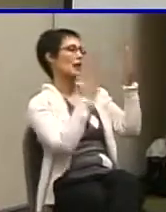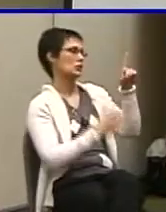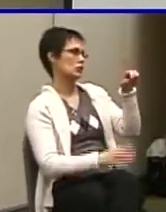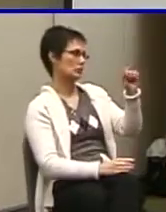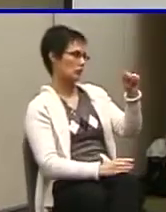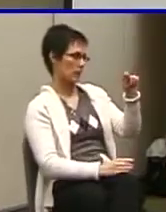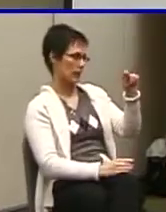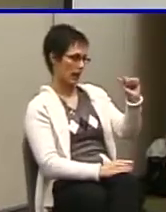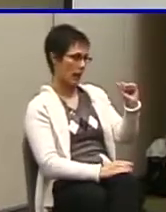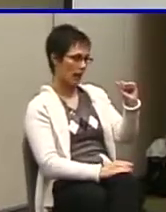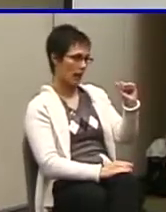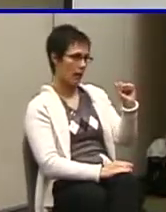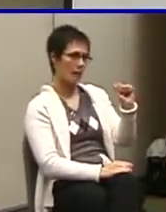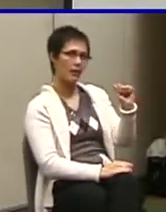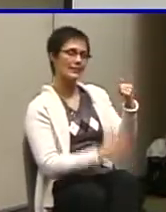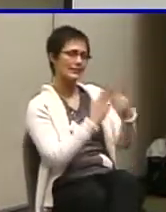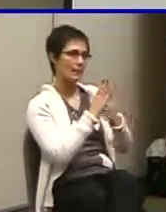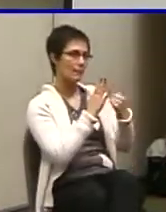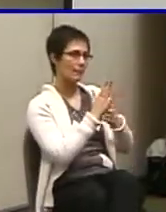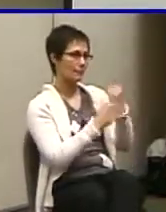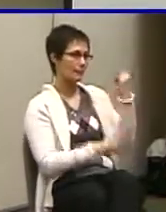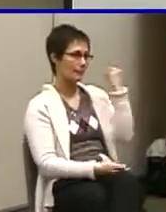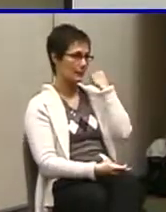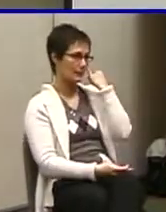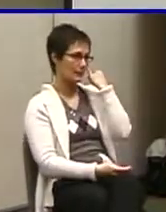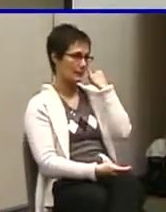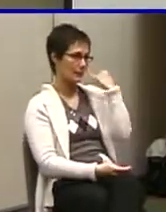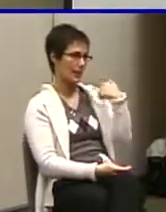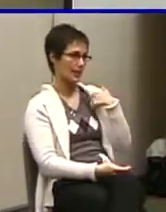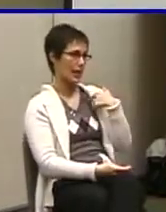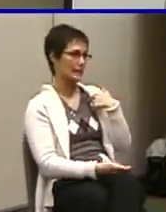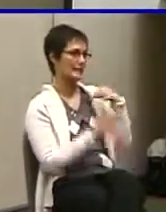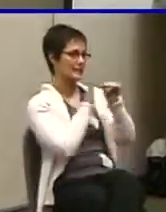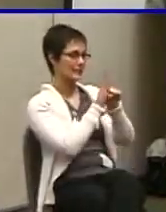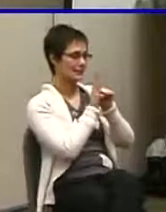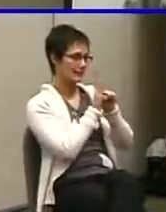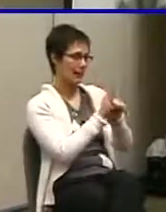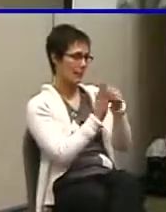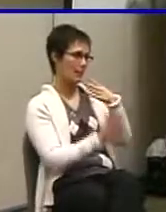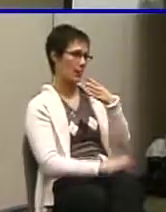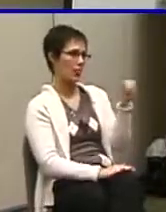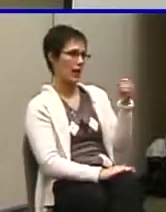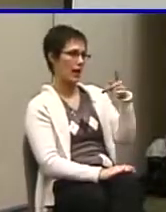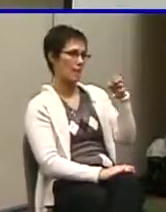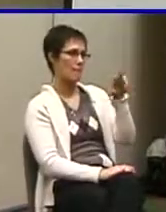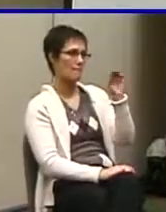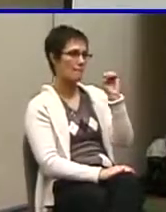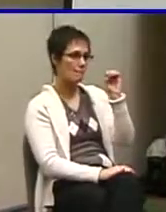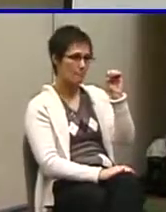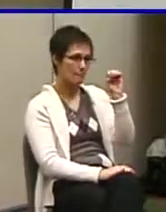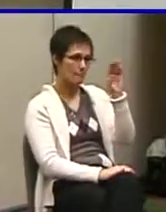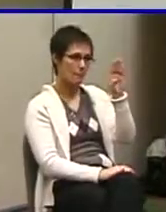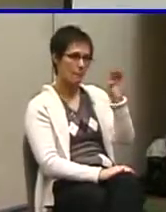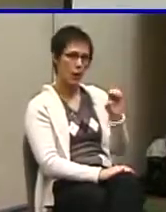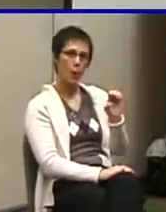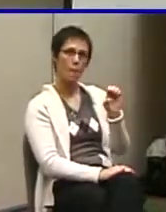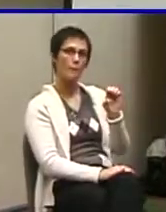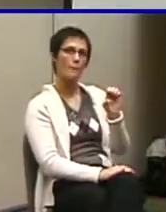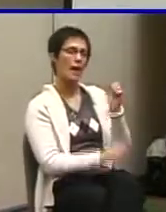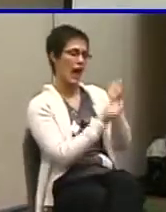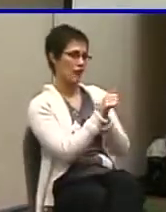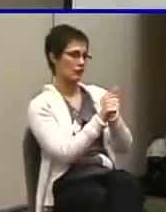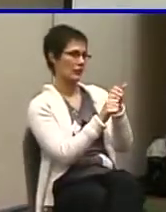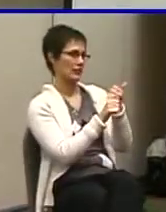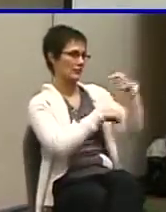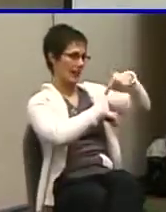Oftentimes, by sampling and probing, I can get as much of a picture of is this effective as I can by saying, I want data for every time this